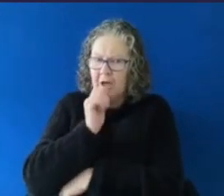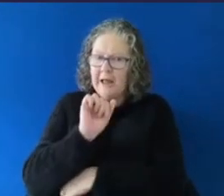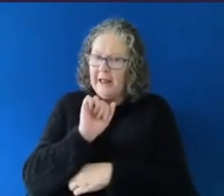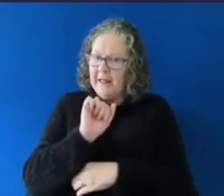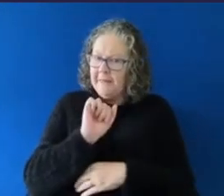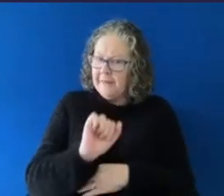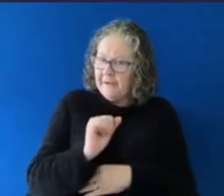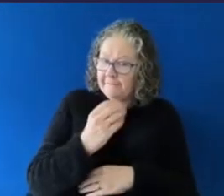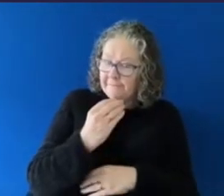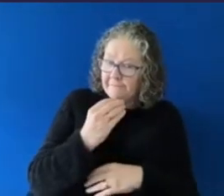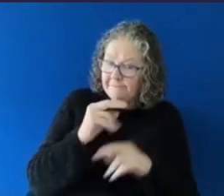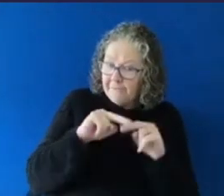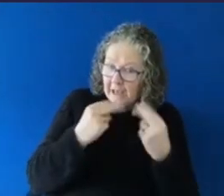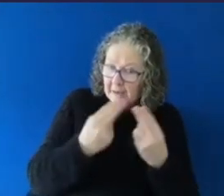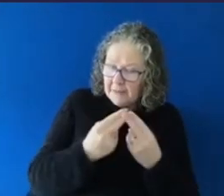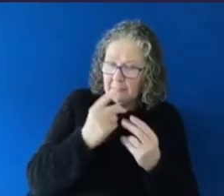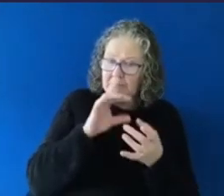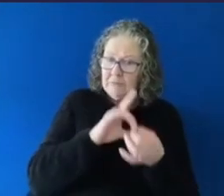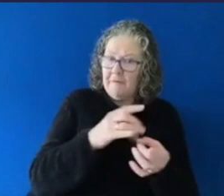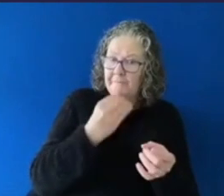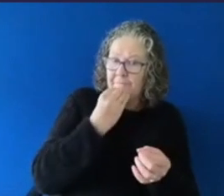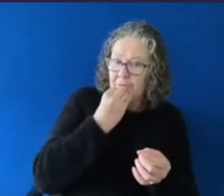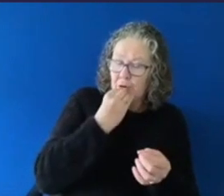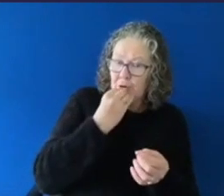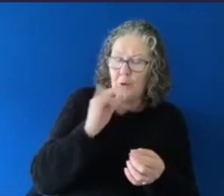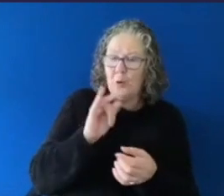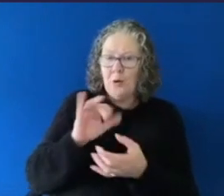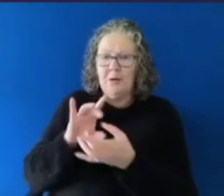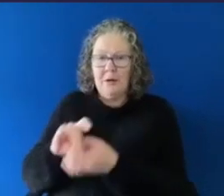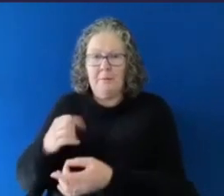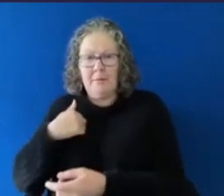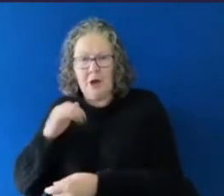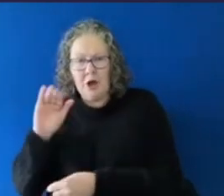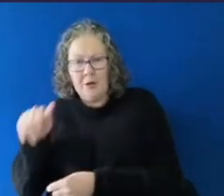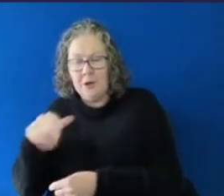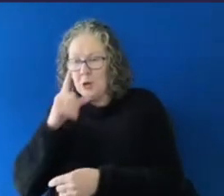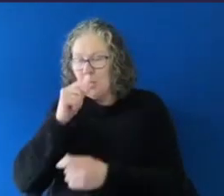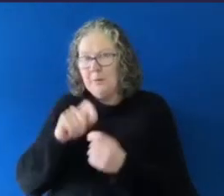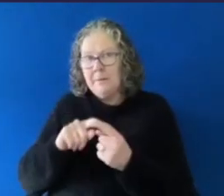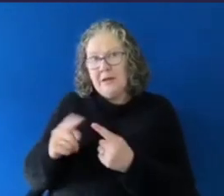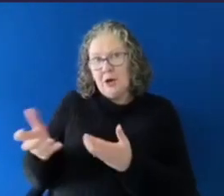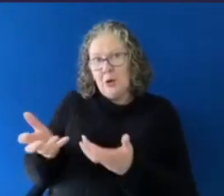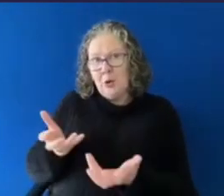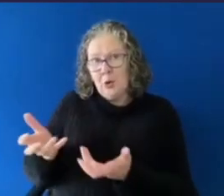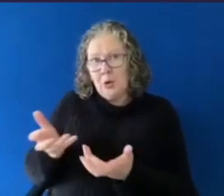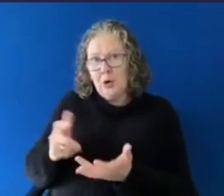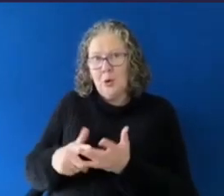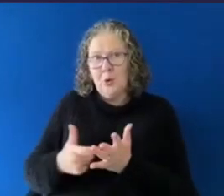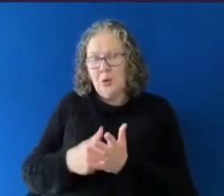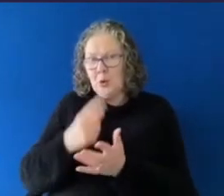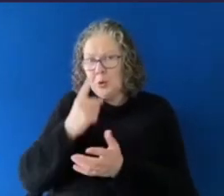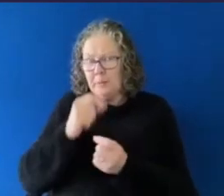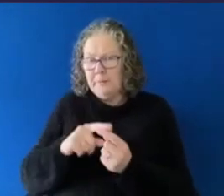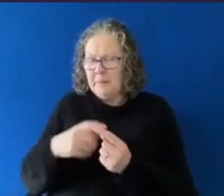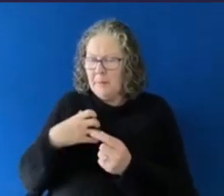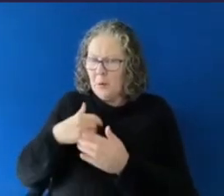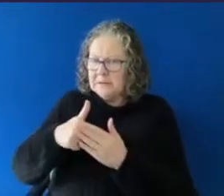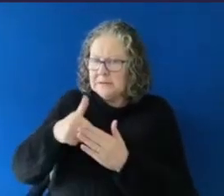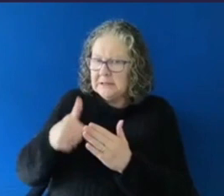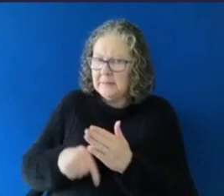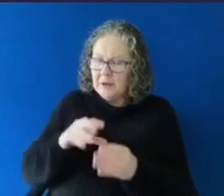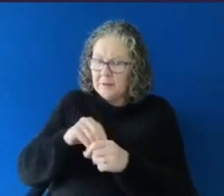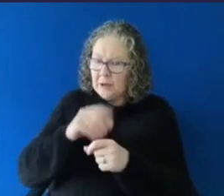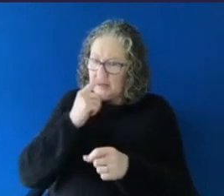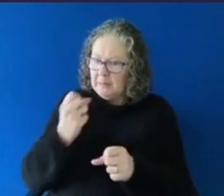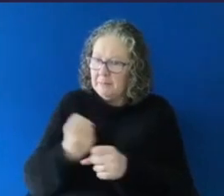family home, in a home of their own? You know, they could be the cook, but they could be even more deeply involved. They could be the snack maker.